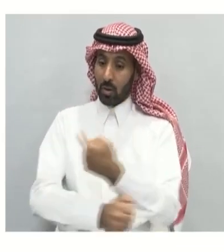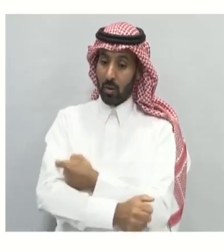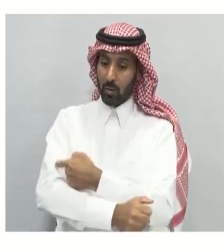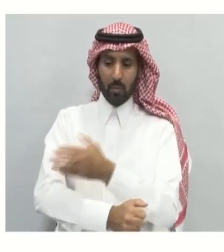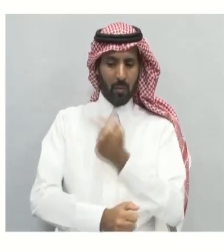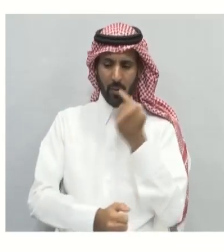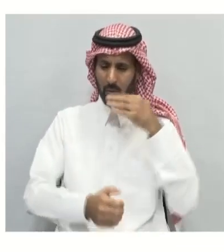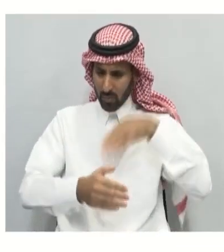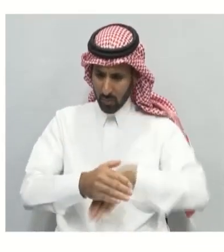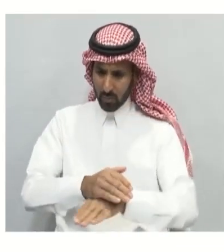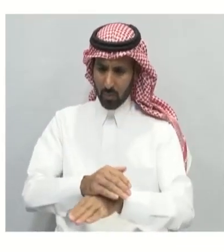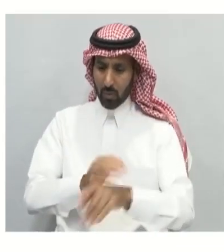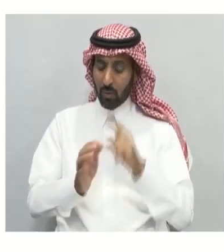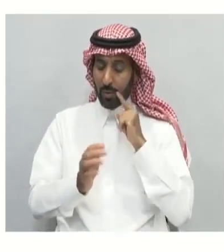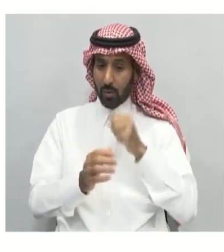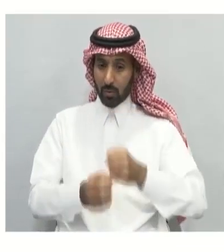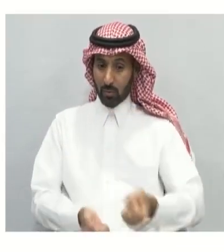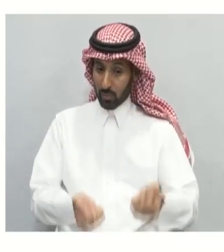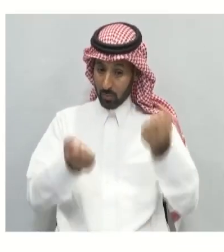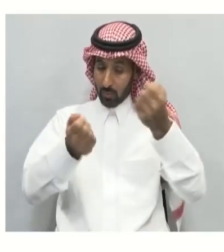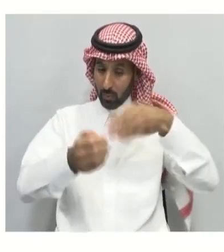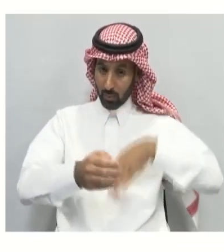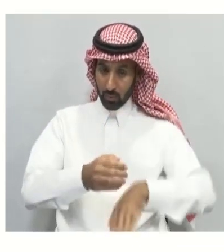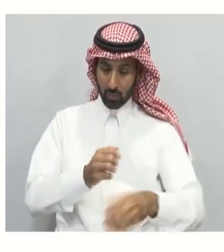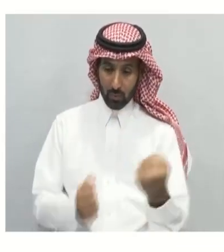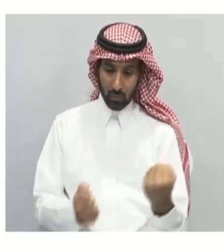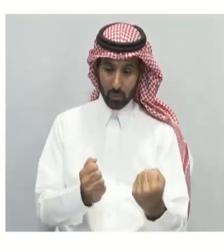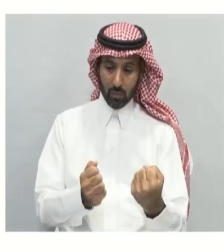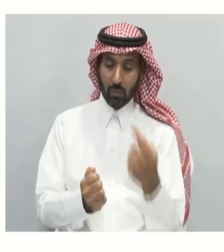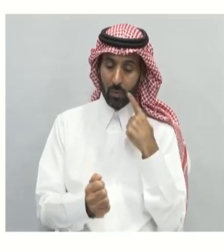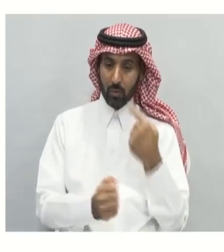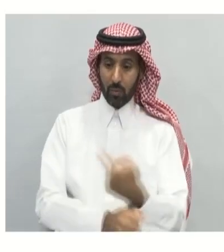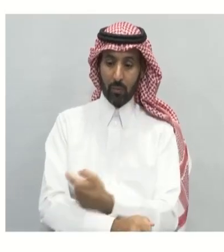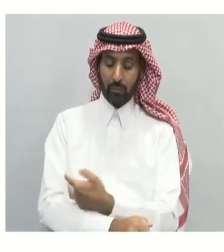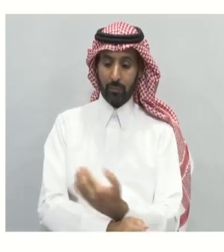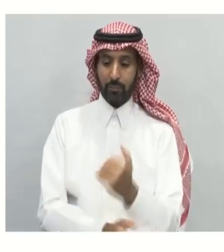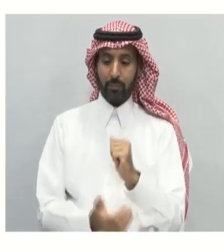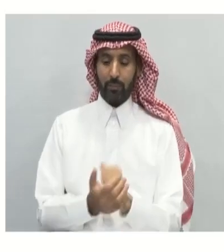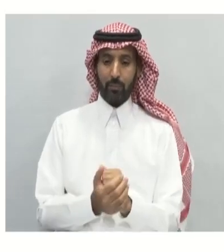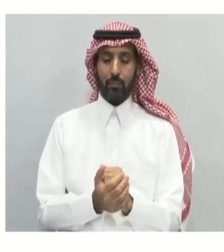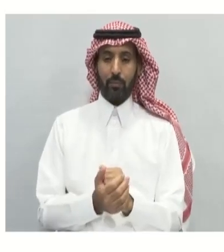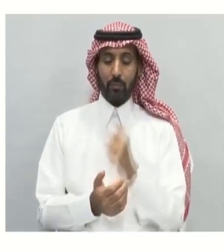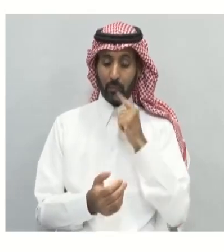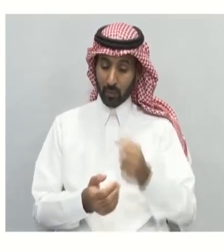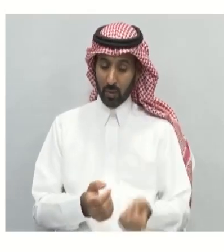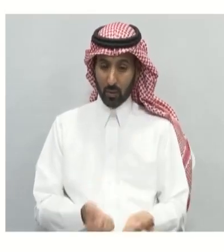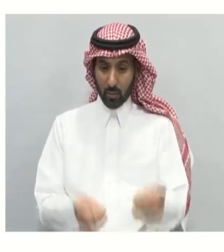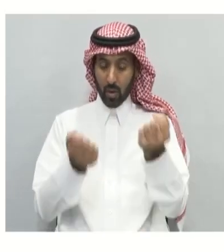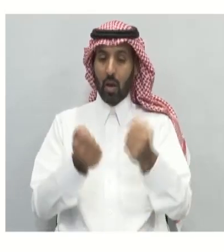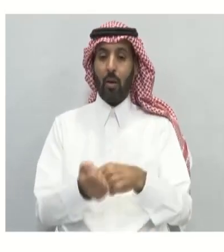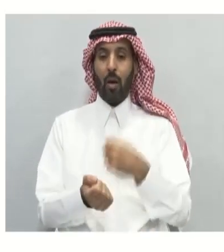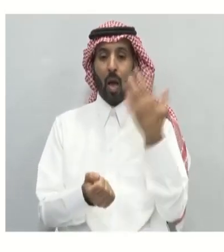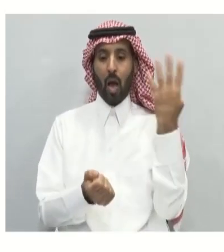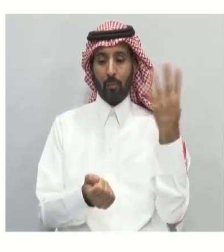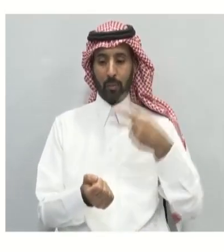an underground ramp garage adjacent to the hospital. It is open 24 hours